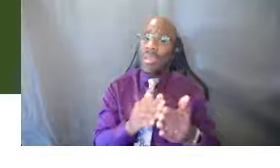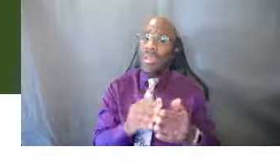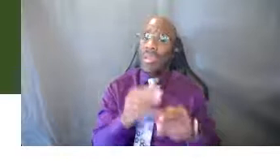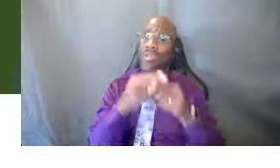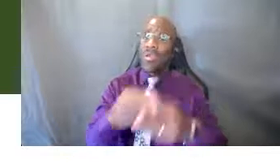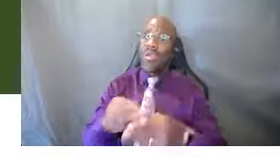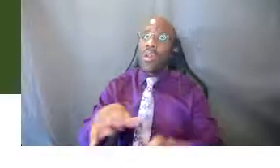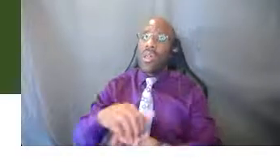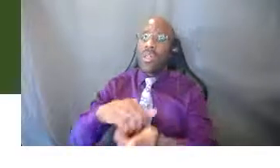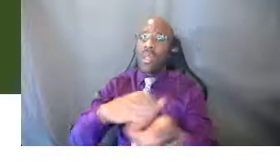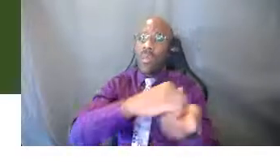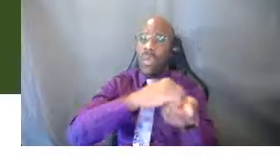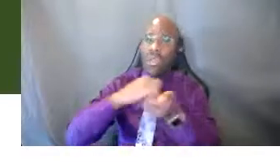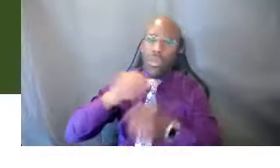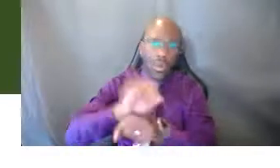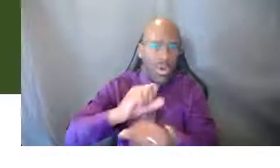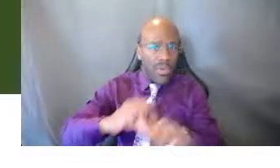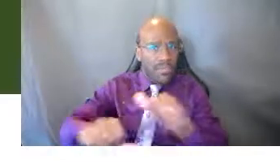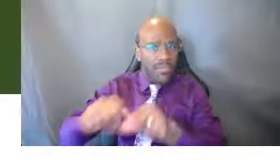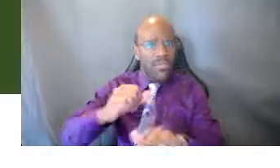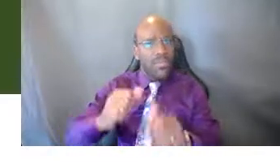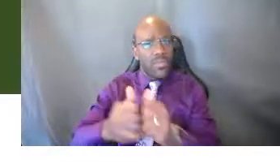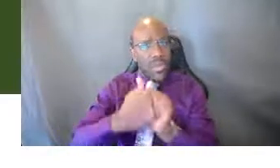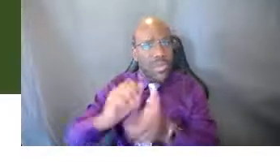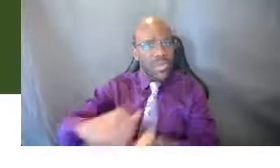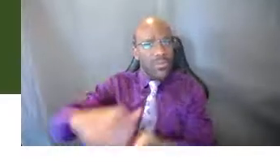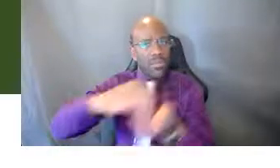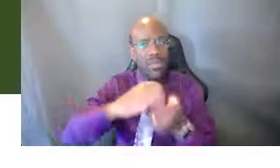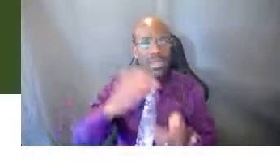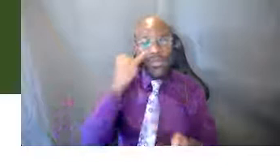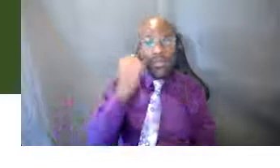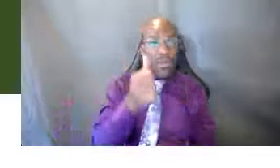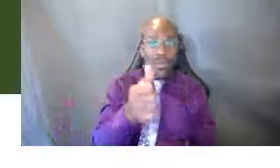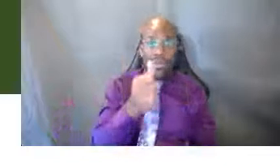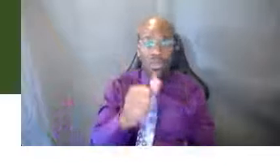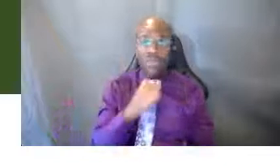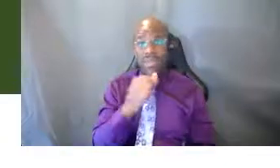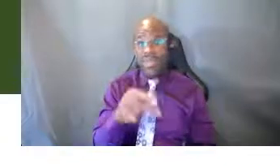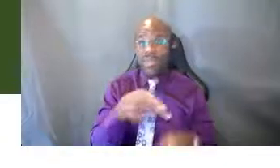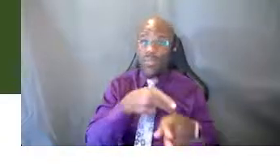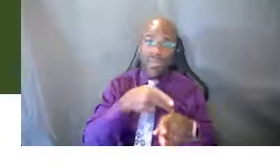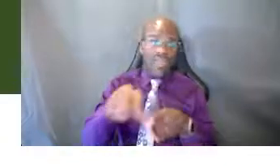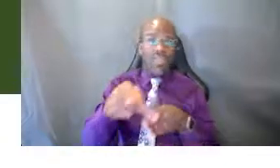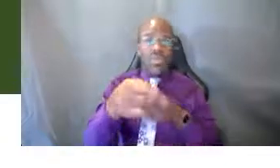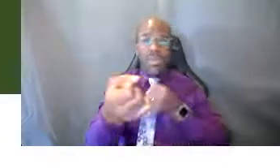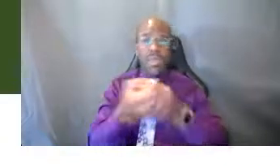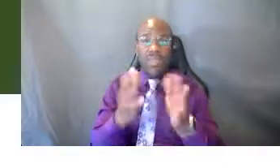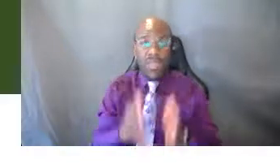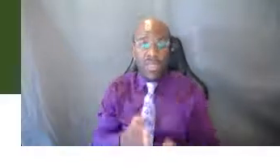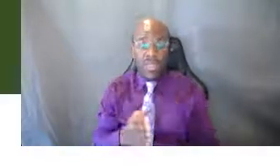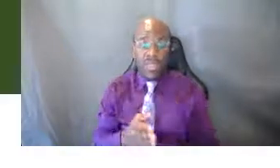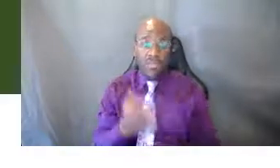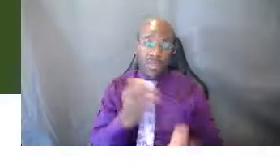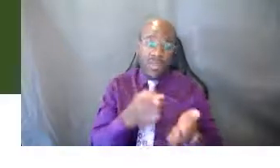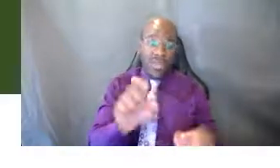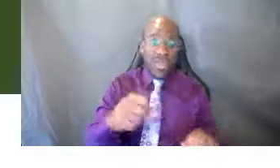collaboratively. So even if you're not professionally an advocate, volunteer for